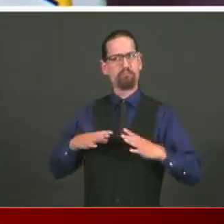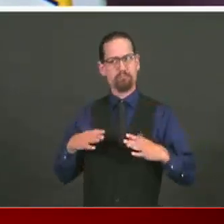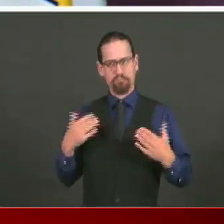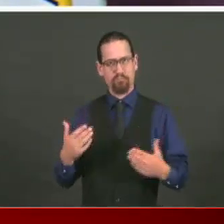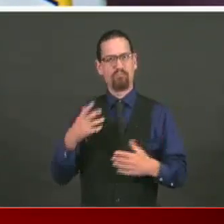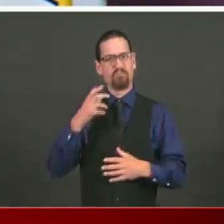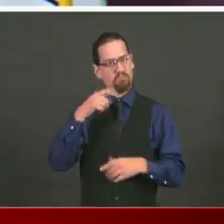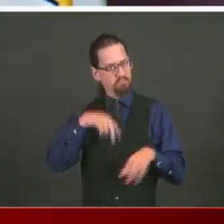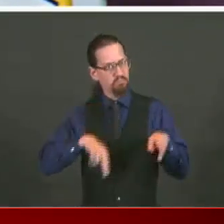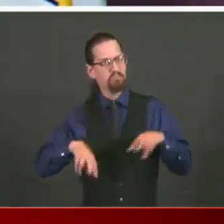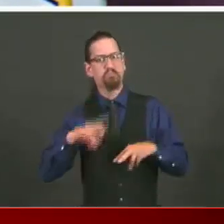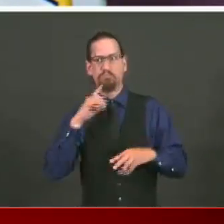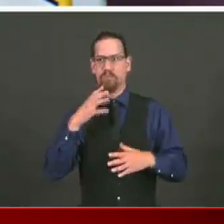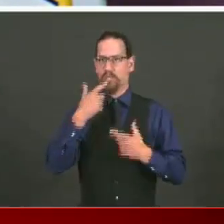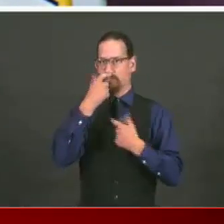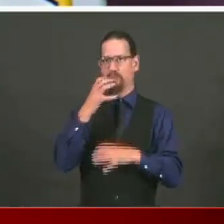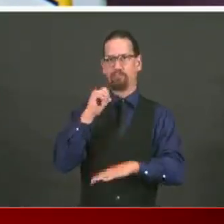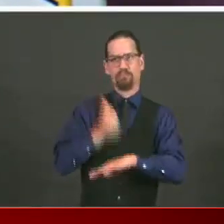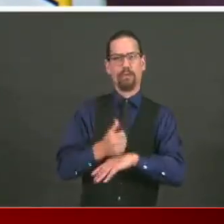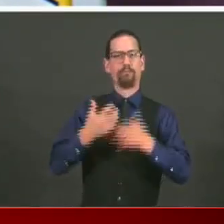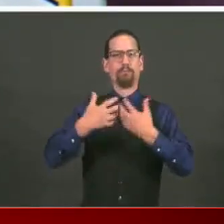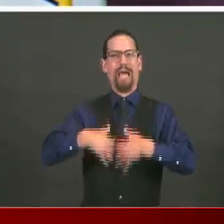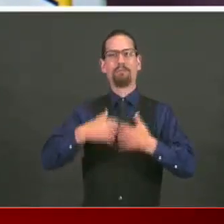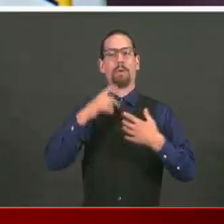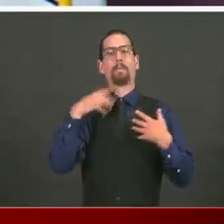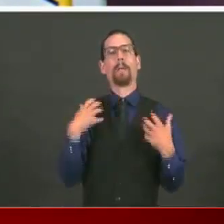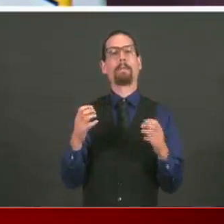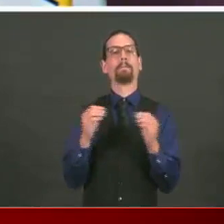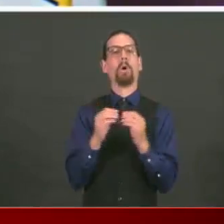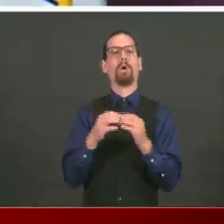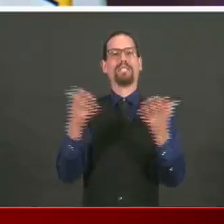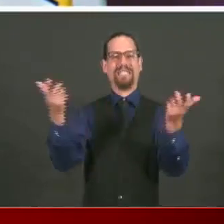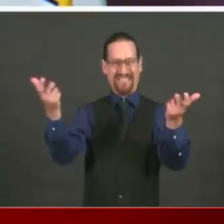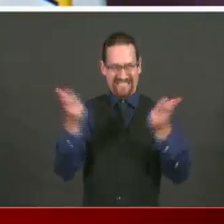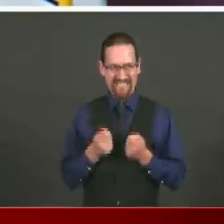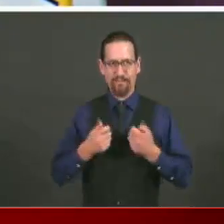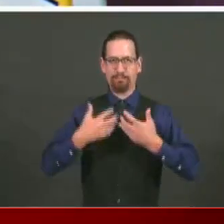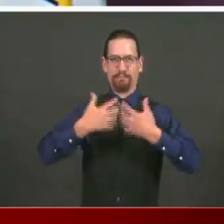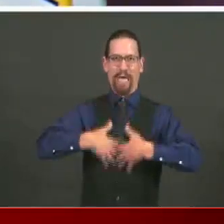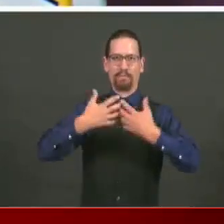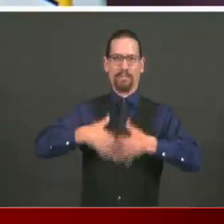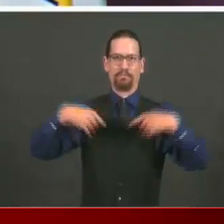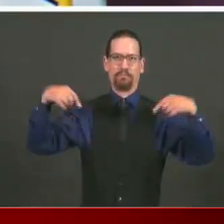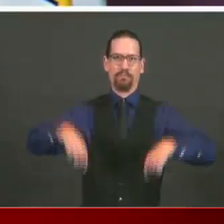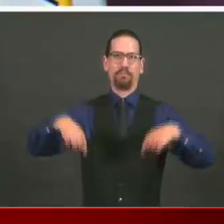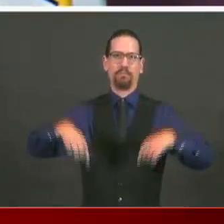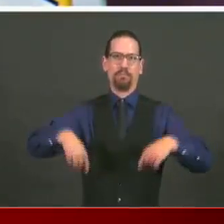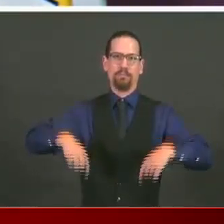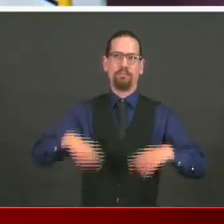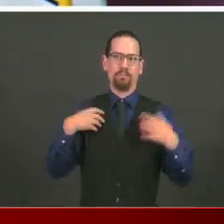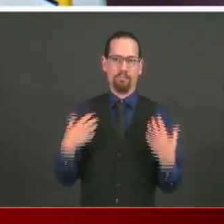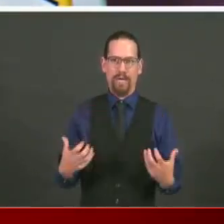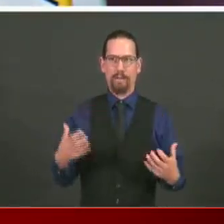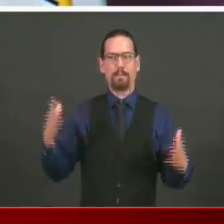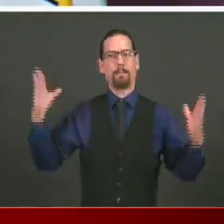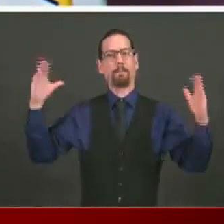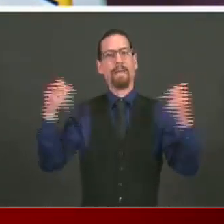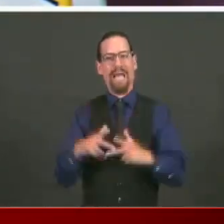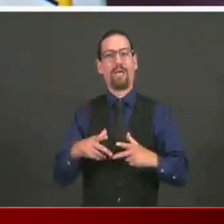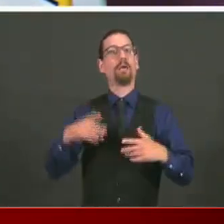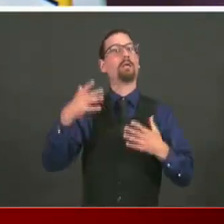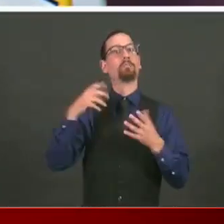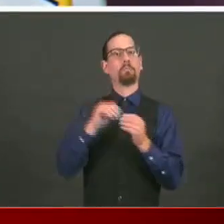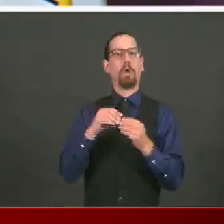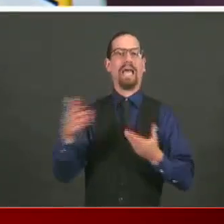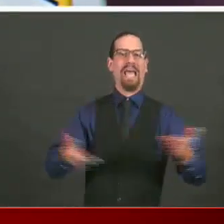we're very serious about it. We have job training programs for it. We have excellent manufacturers here. We're open for business for manufacturing. So